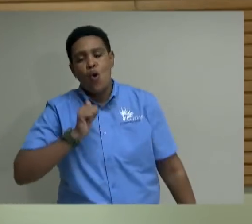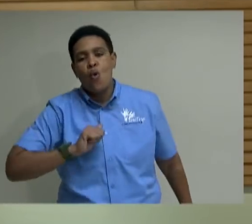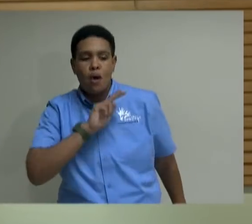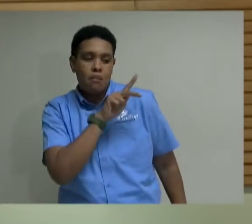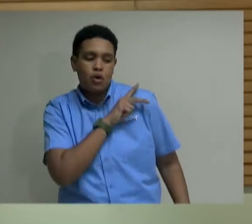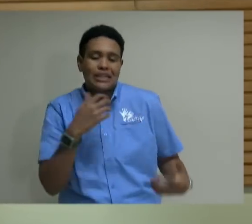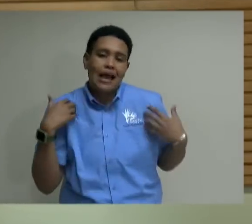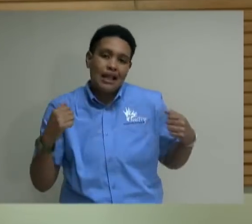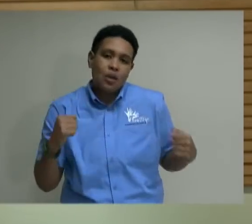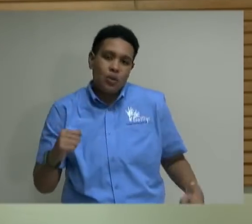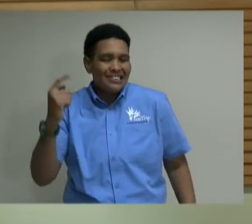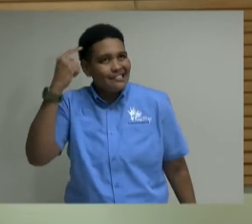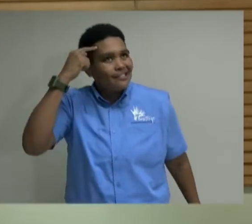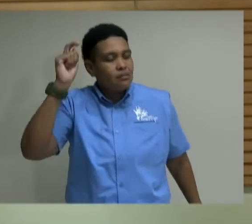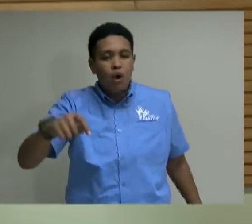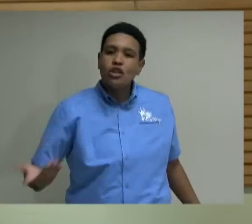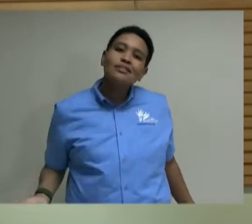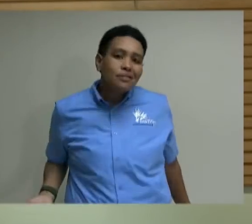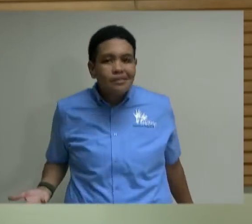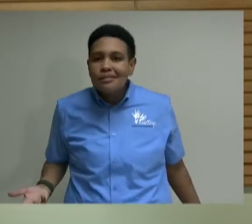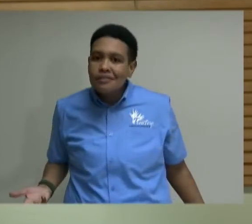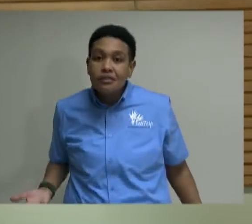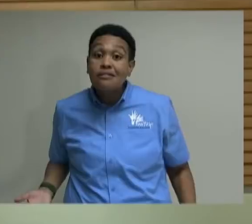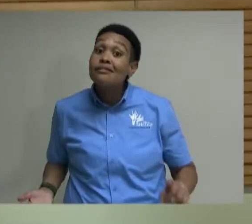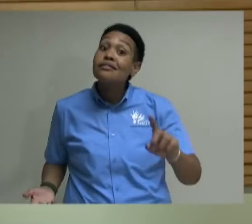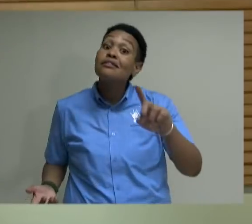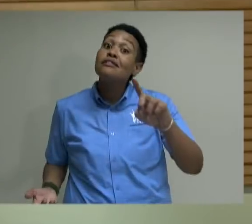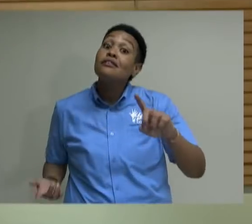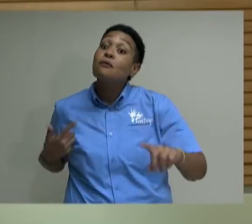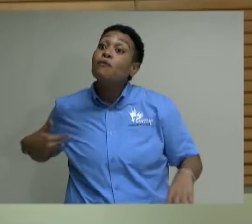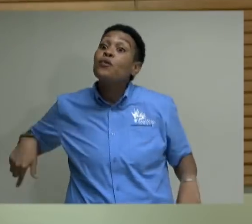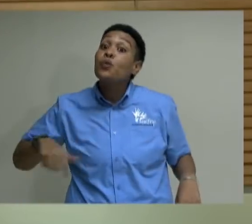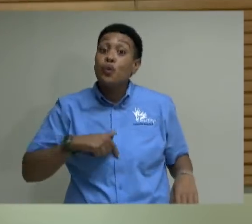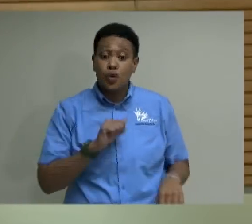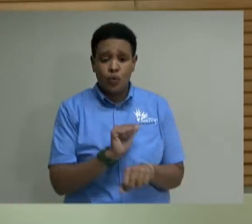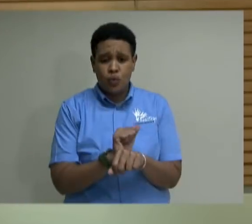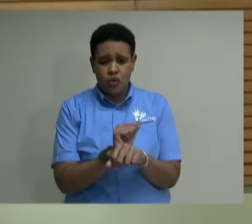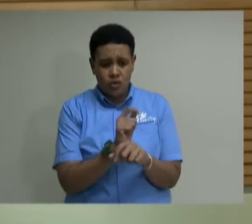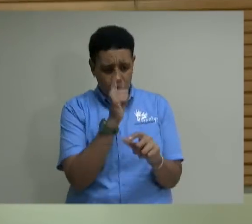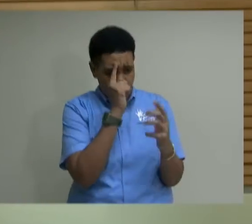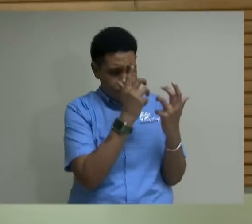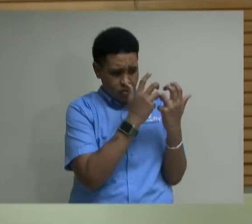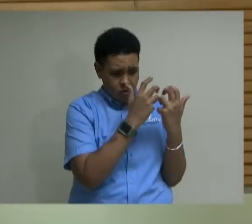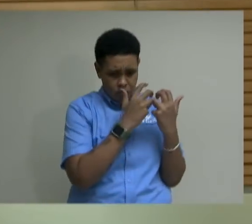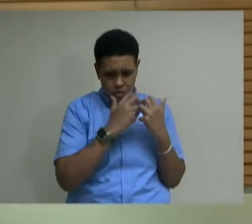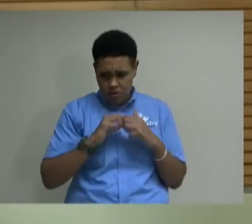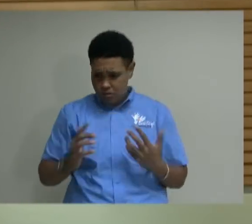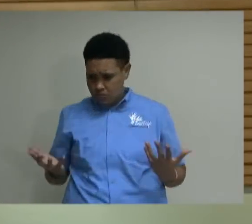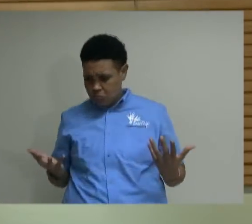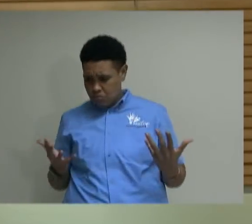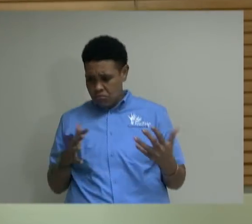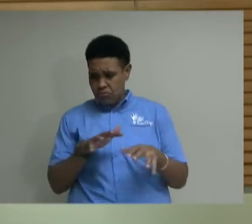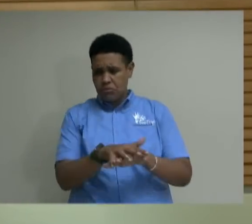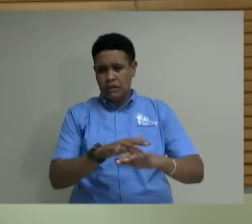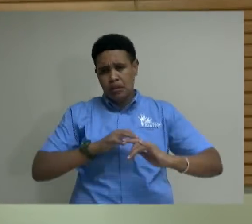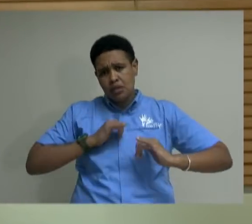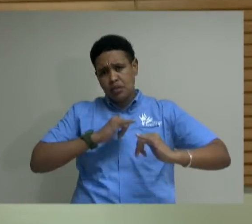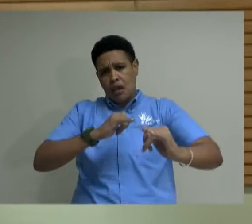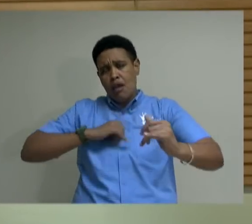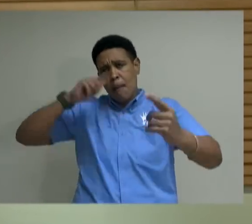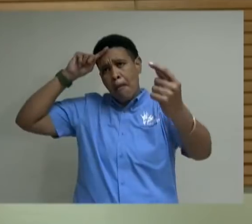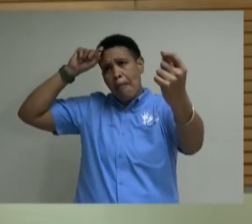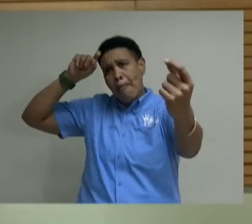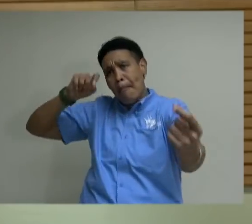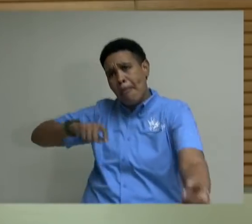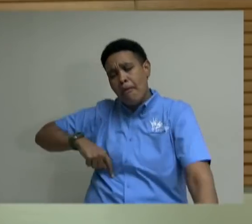and wellness. And once we pull together with a common understanding, we are better